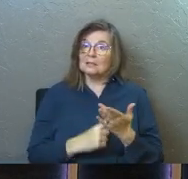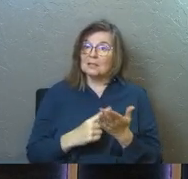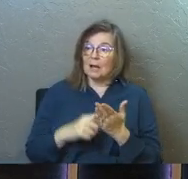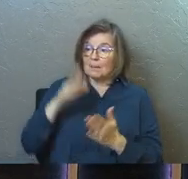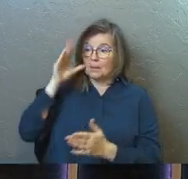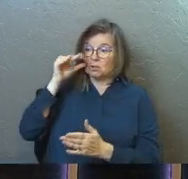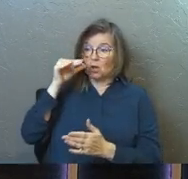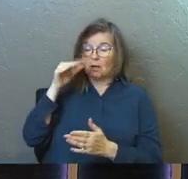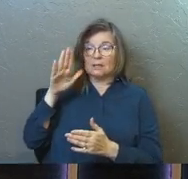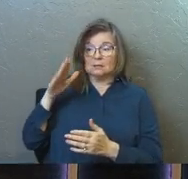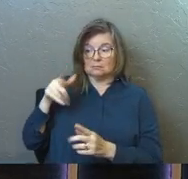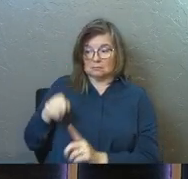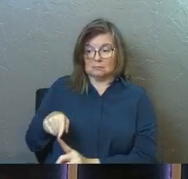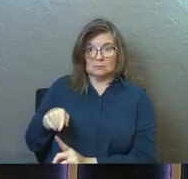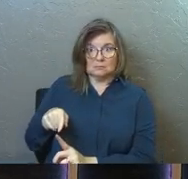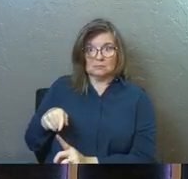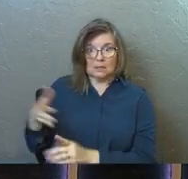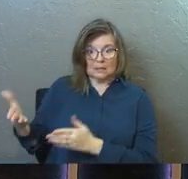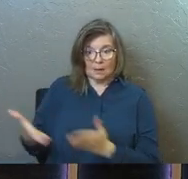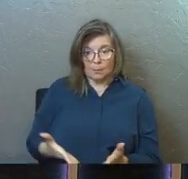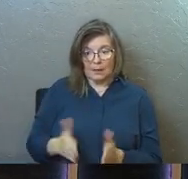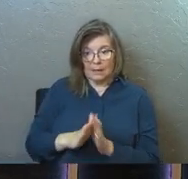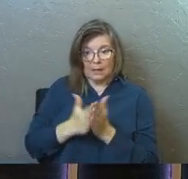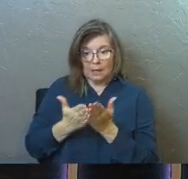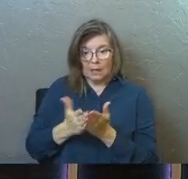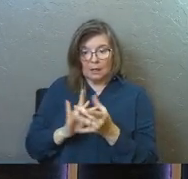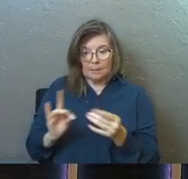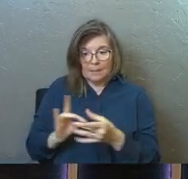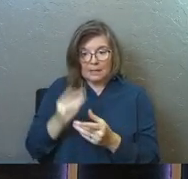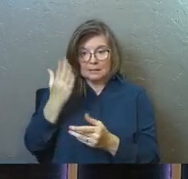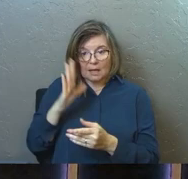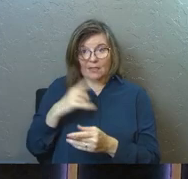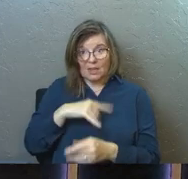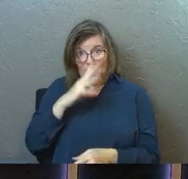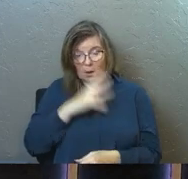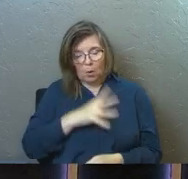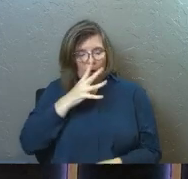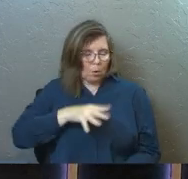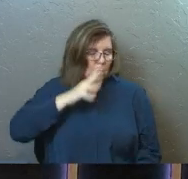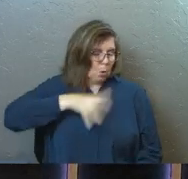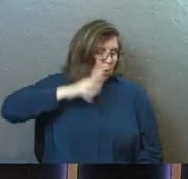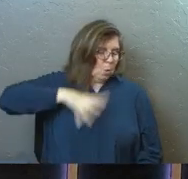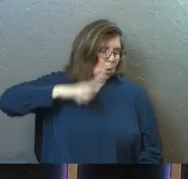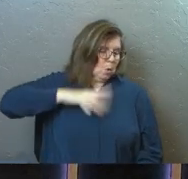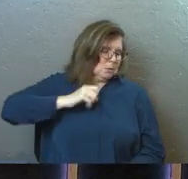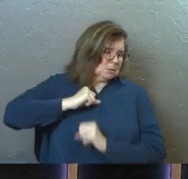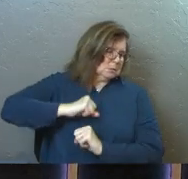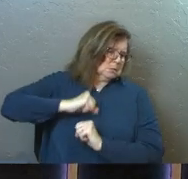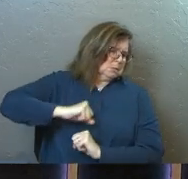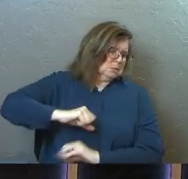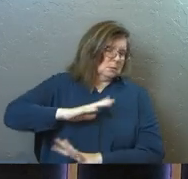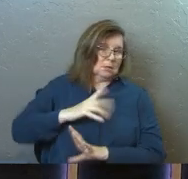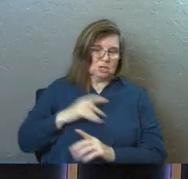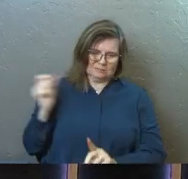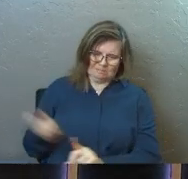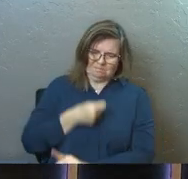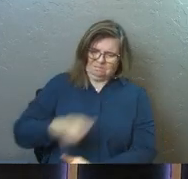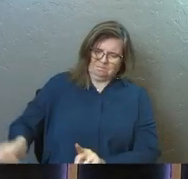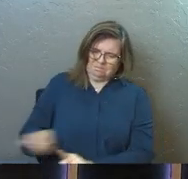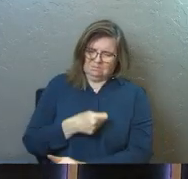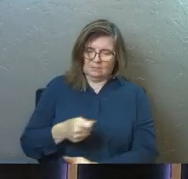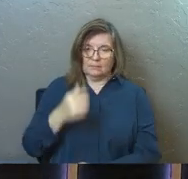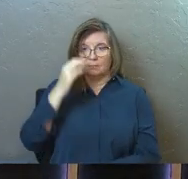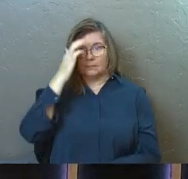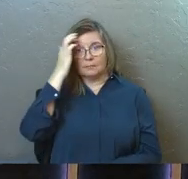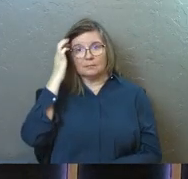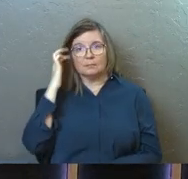sometimes the donkeys that are in your life that are bringing the words of God that you're ignoring and you're fighting against, you're sitting there beating them